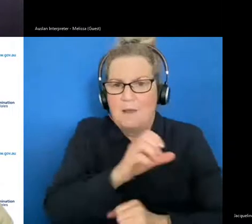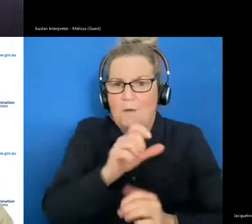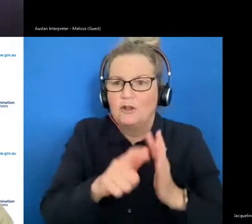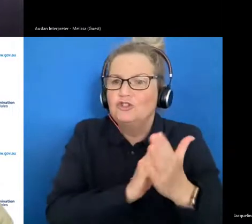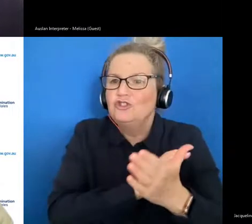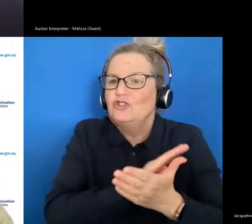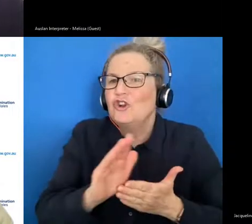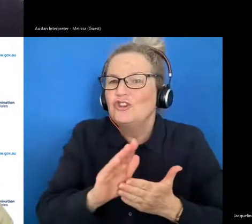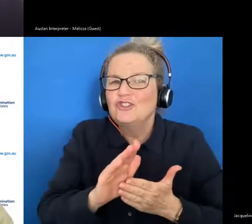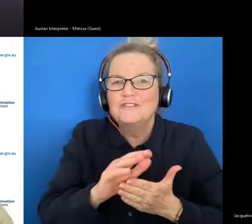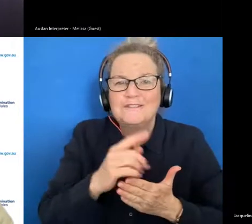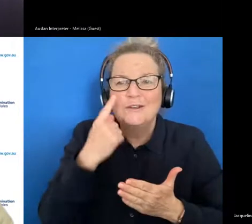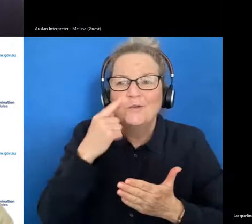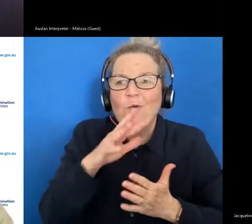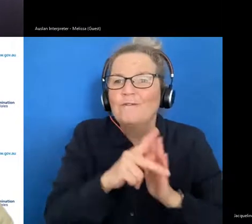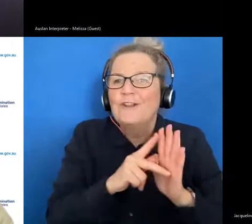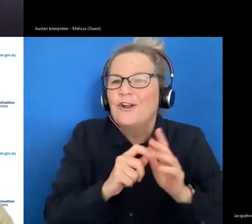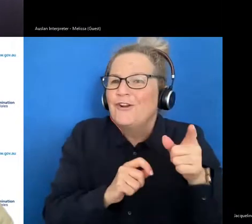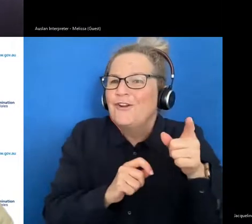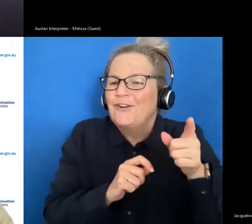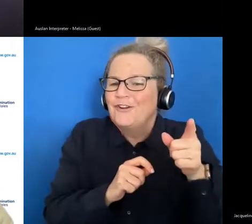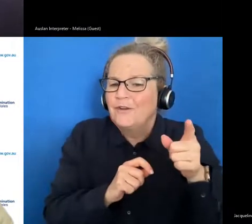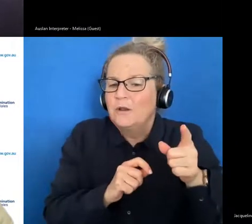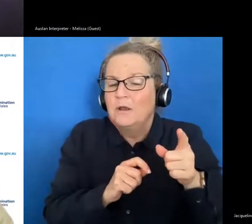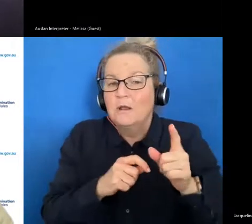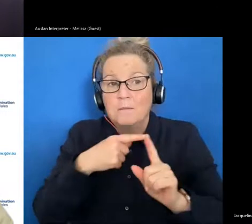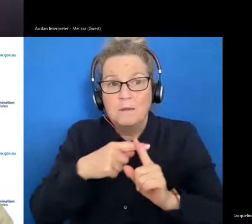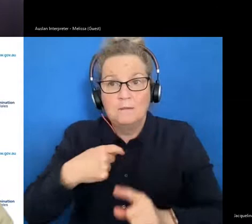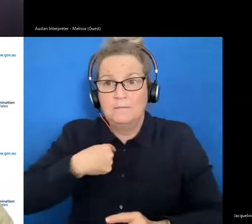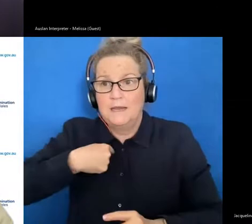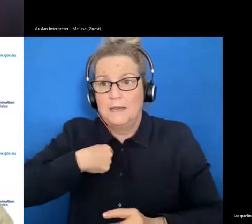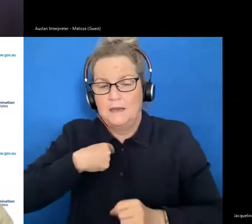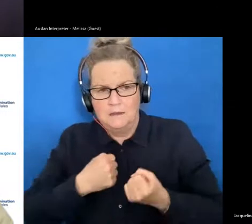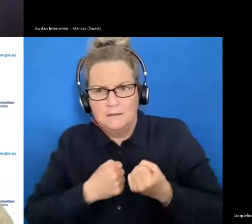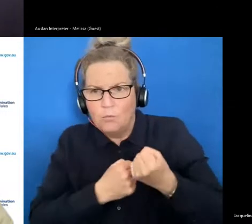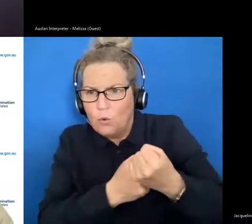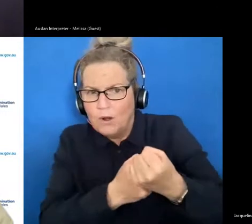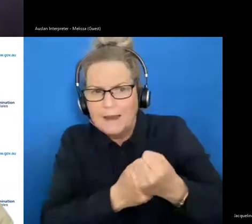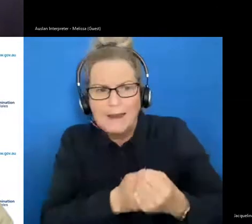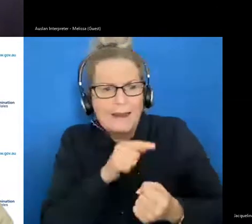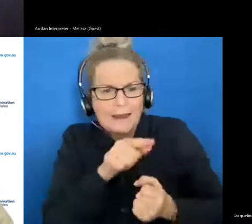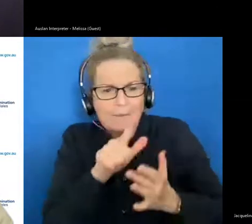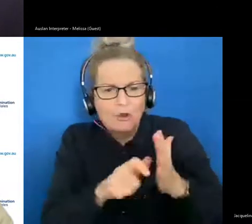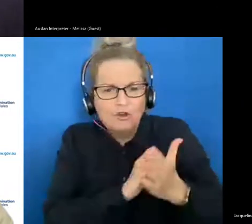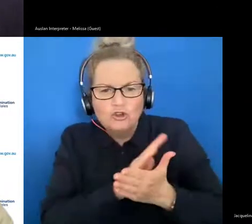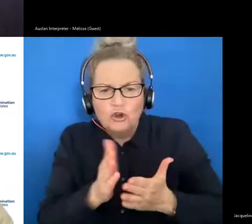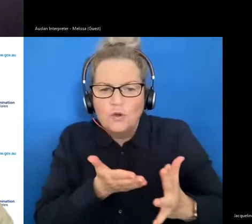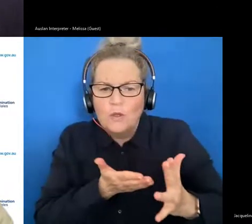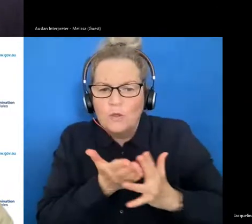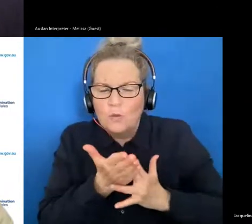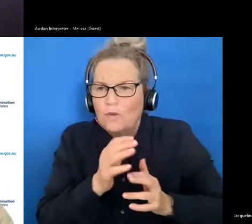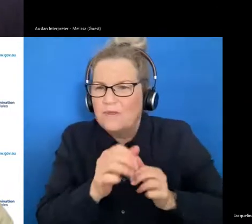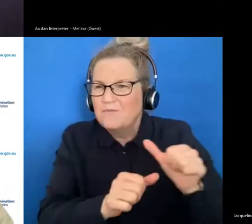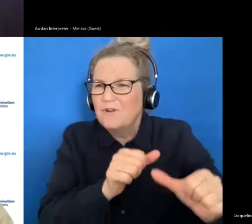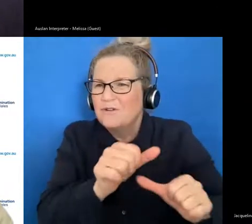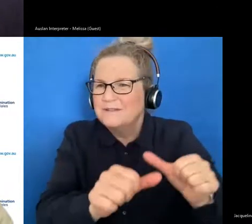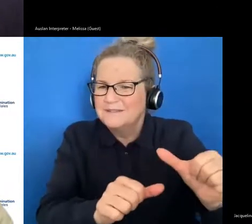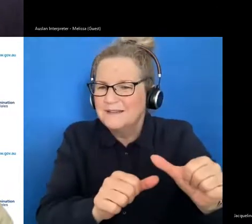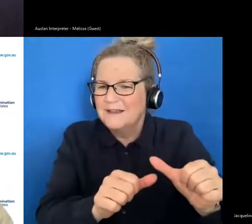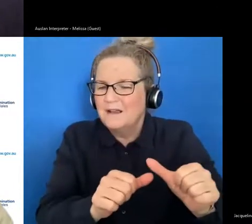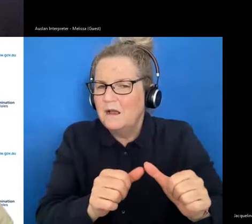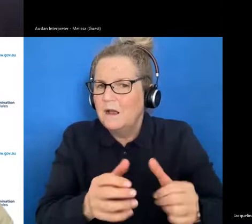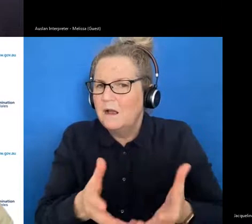in the videos today. And for myself, supporting Josh through that process. And also, as you saw